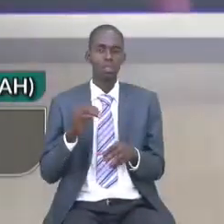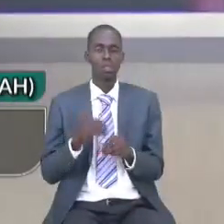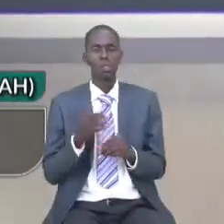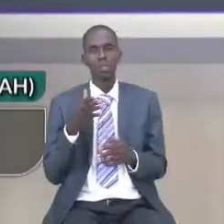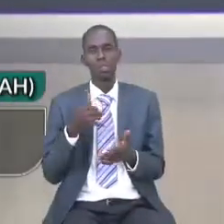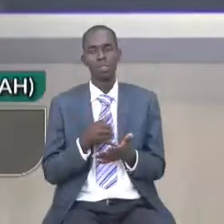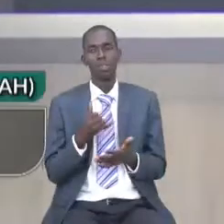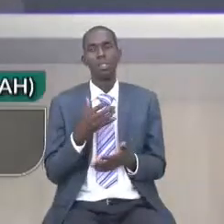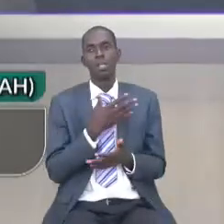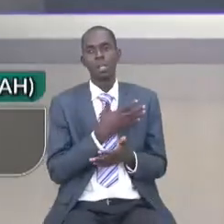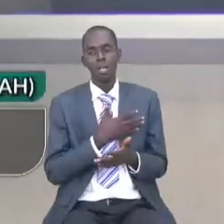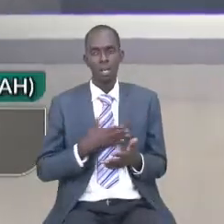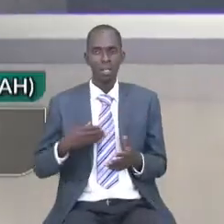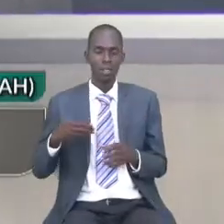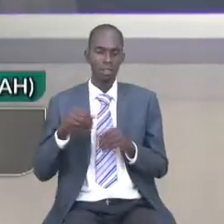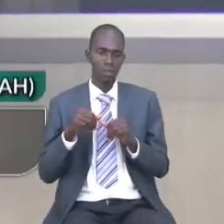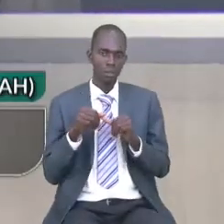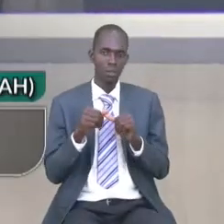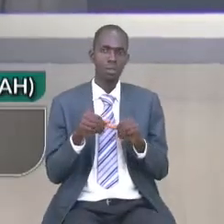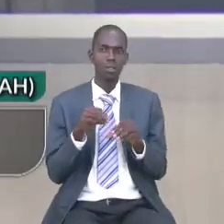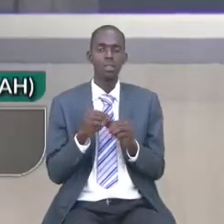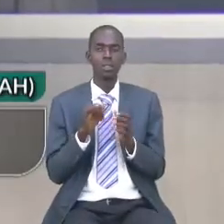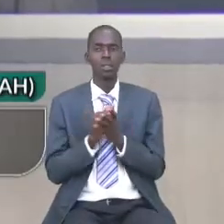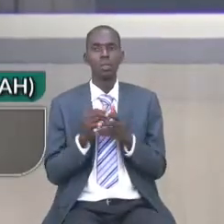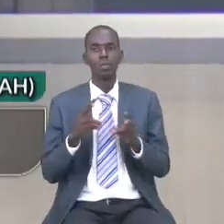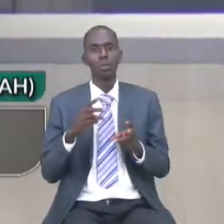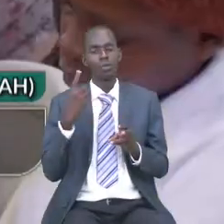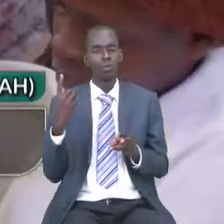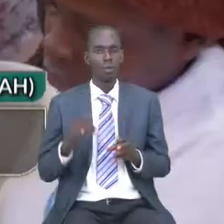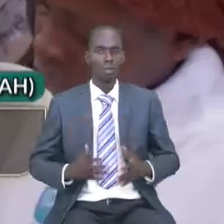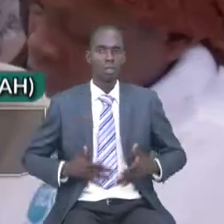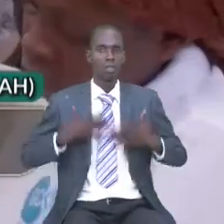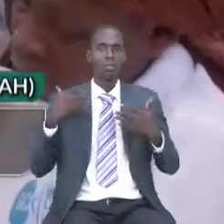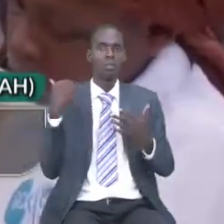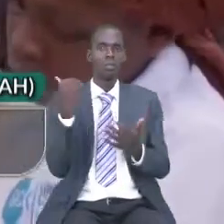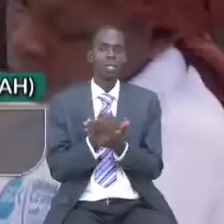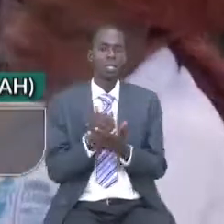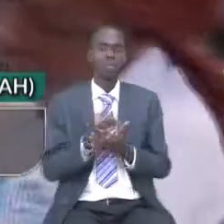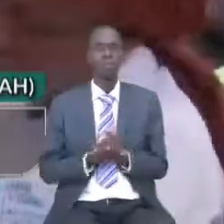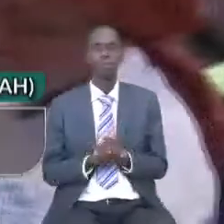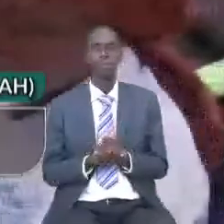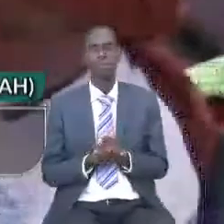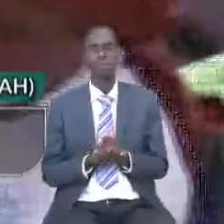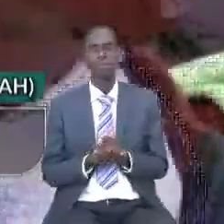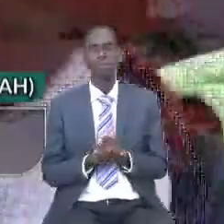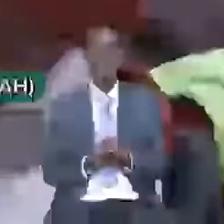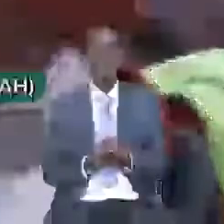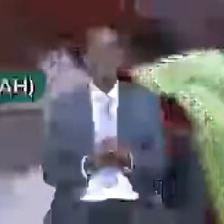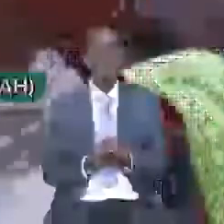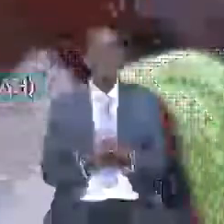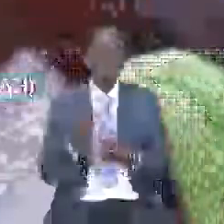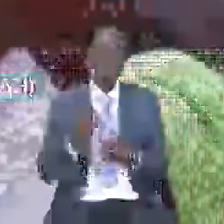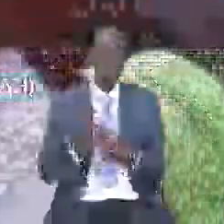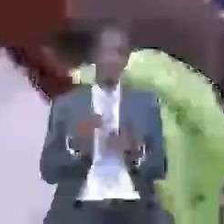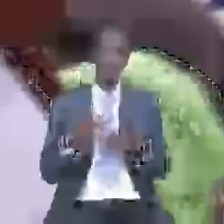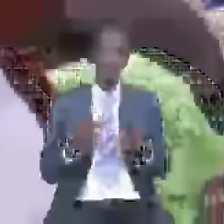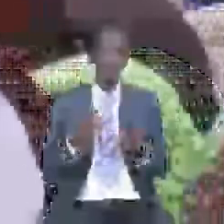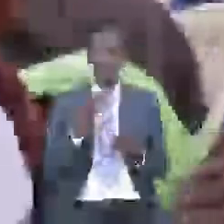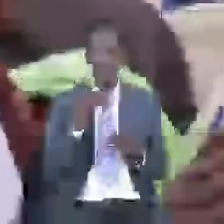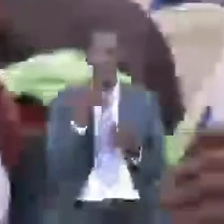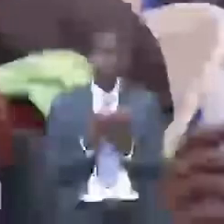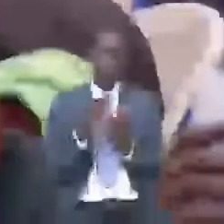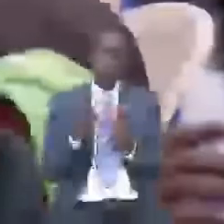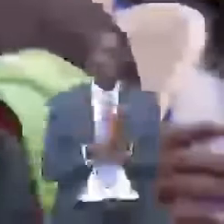Remain in that way for life. Amen. In the way of goodness, I'll